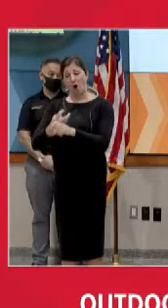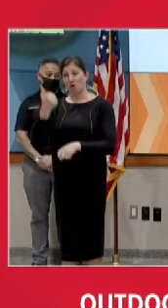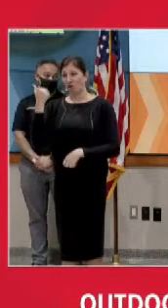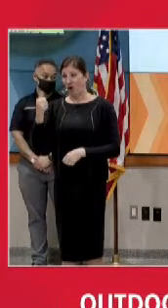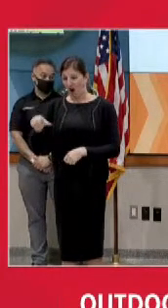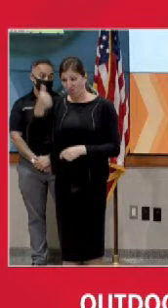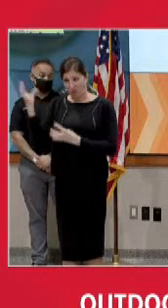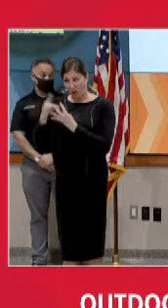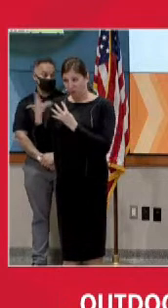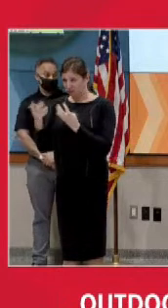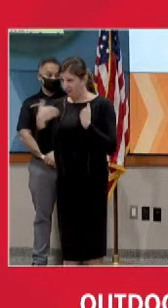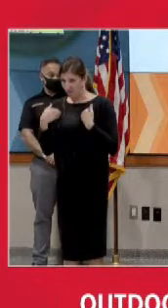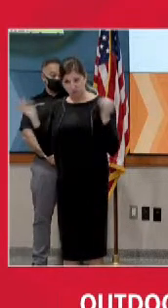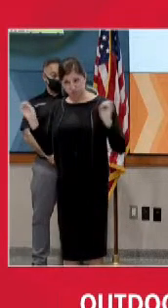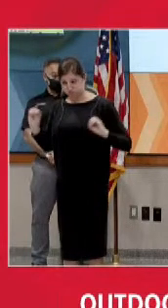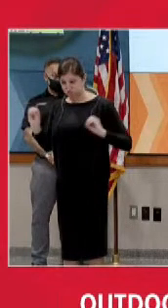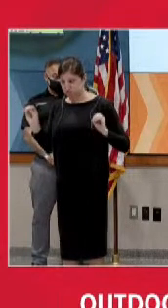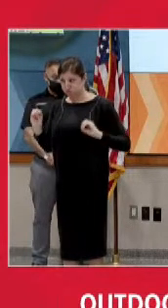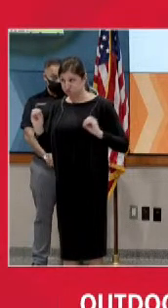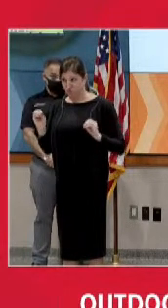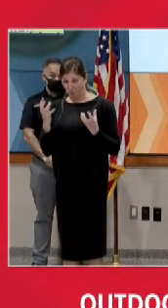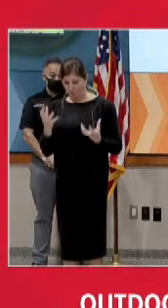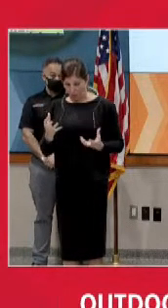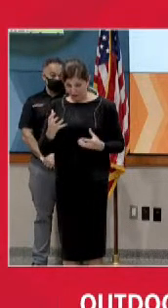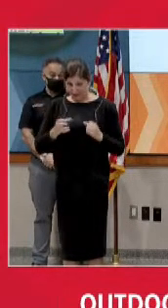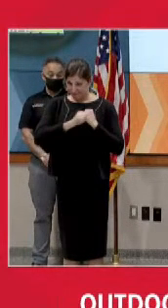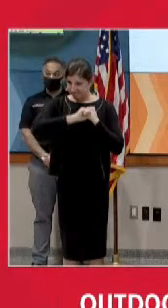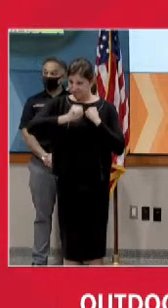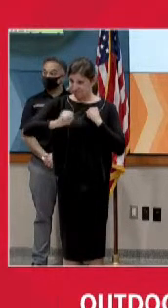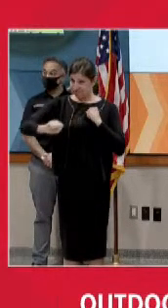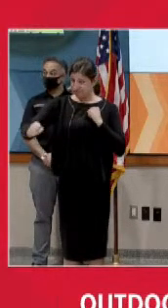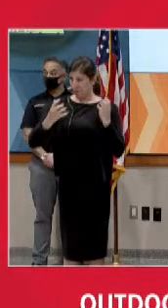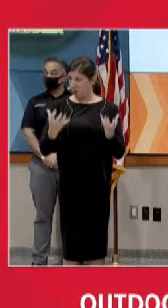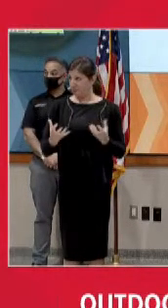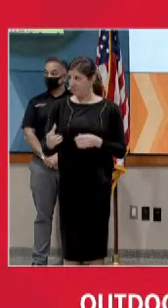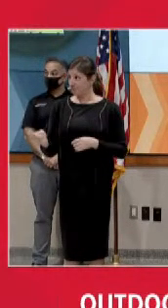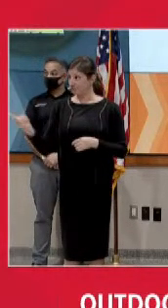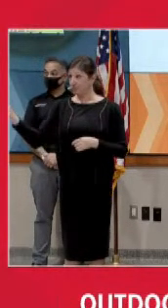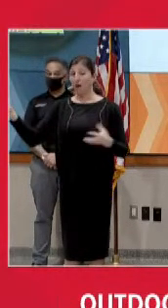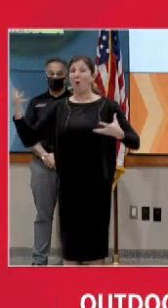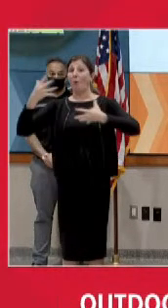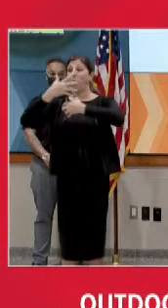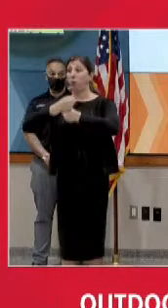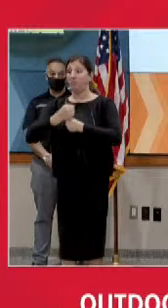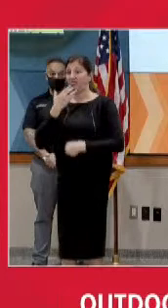other option unless we want to even add more to that length of time. Okay, gotta wrap it up. Sure.